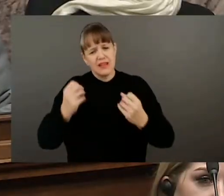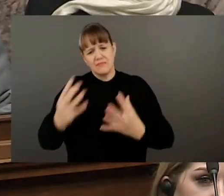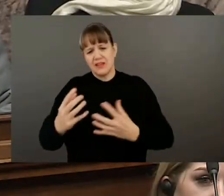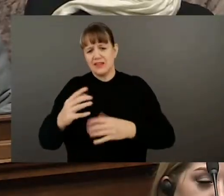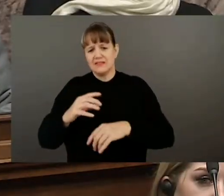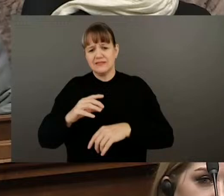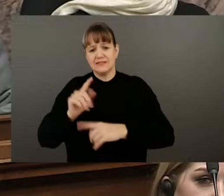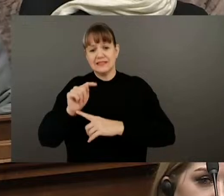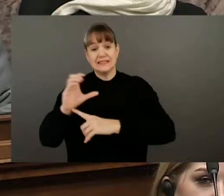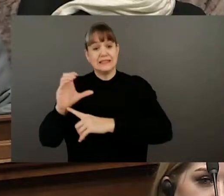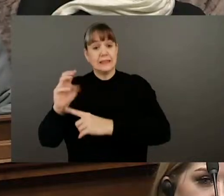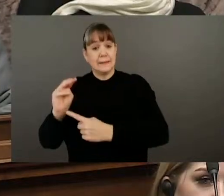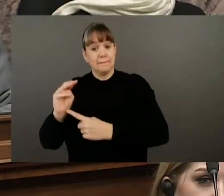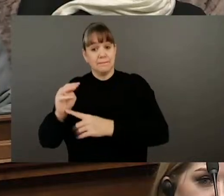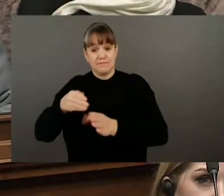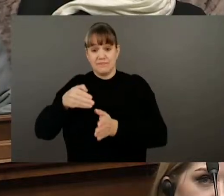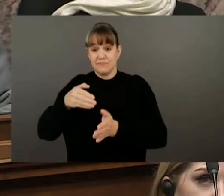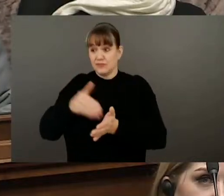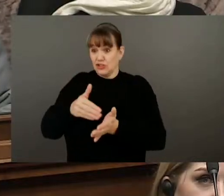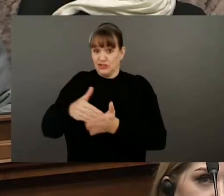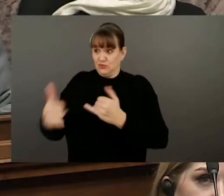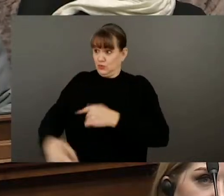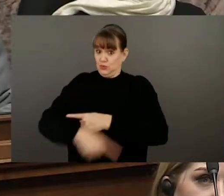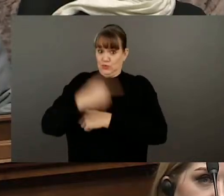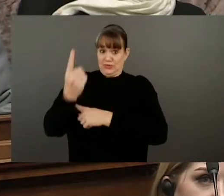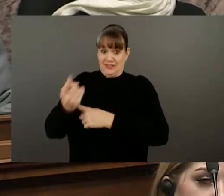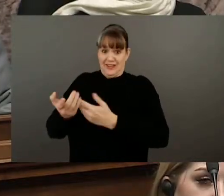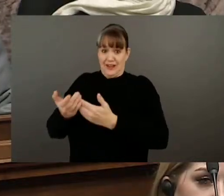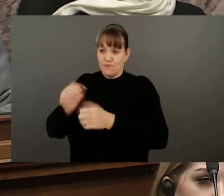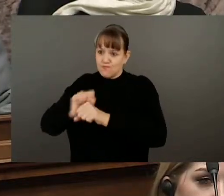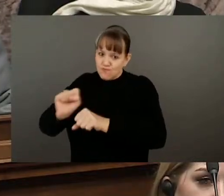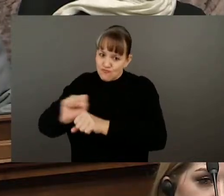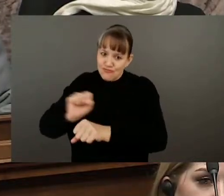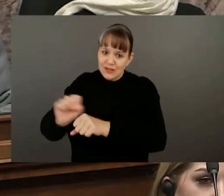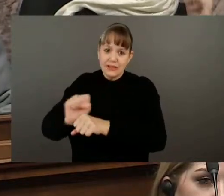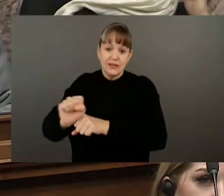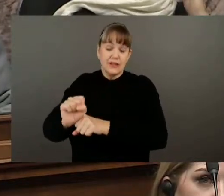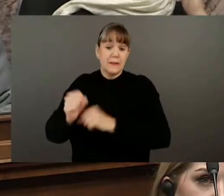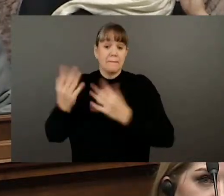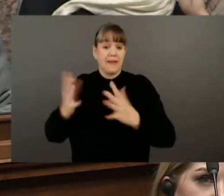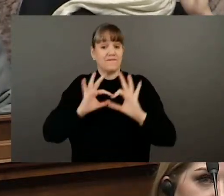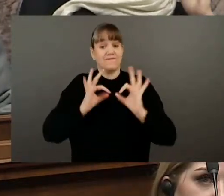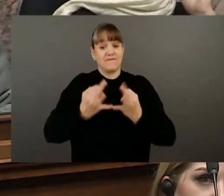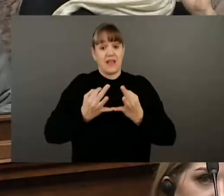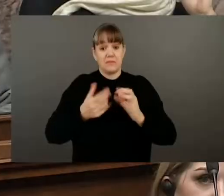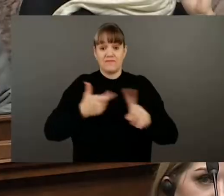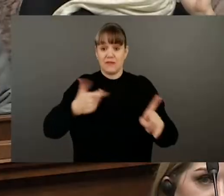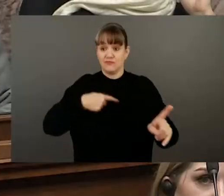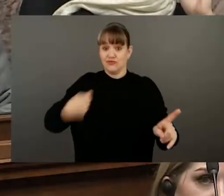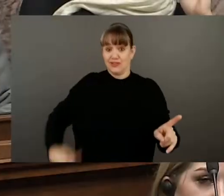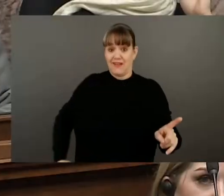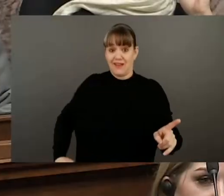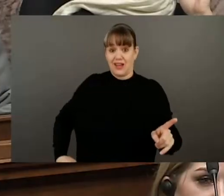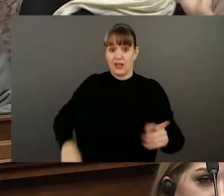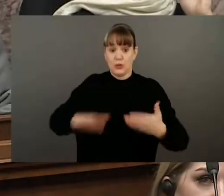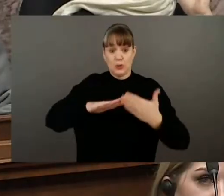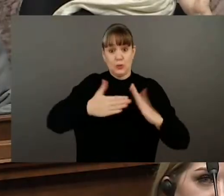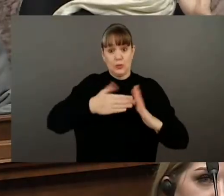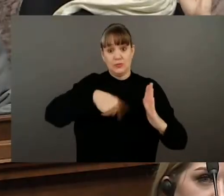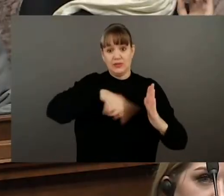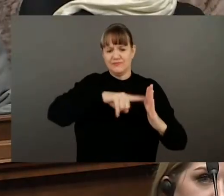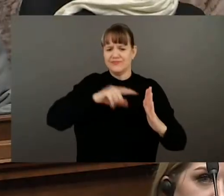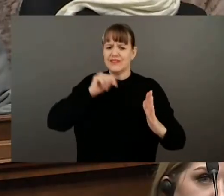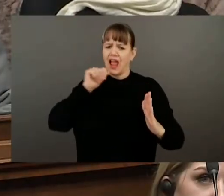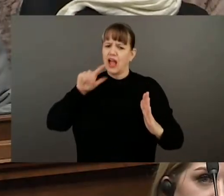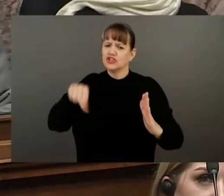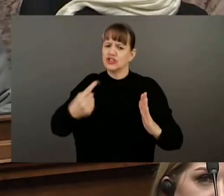many families, especially within multicultural community, TCM is not simply an alternative. It is a trusted